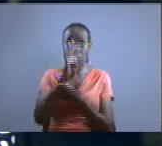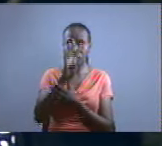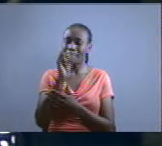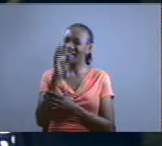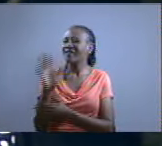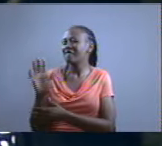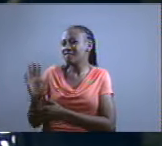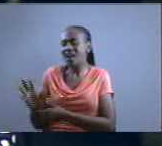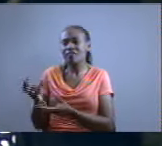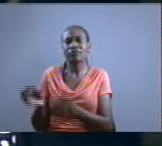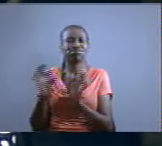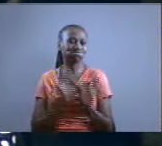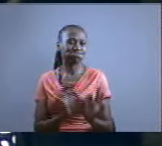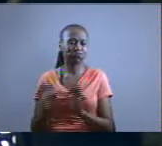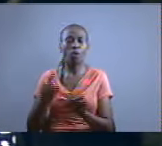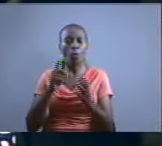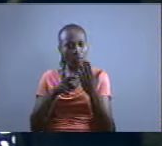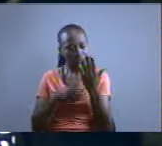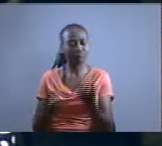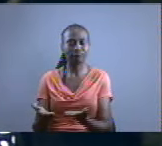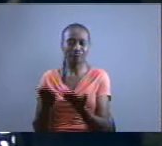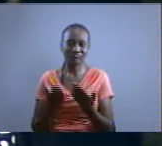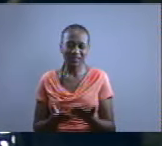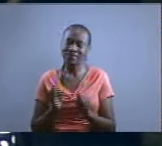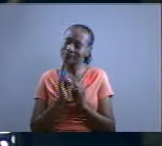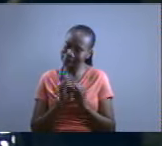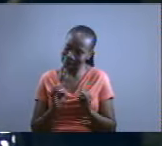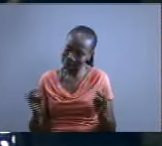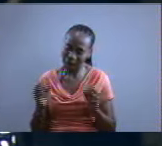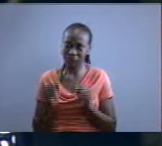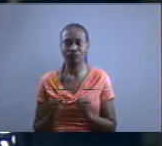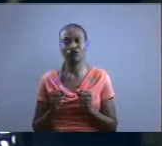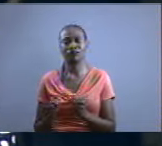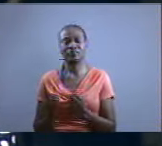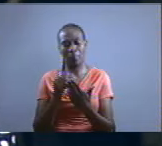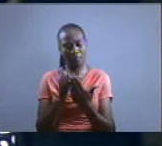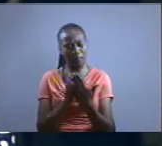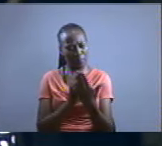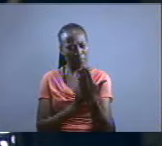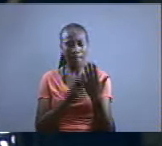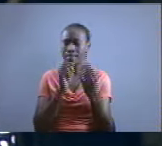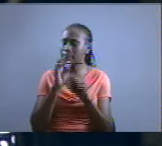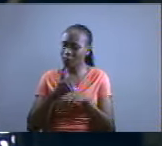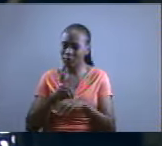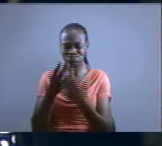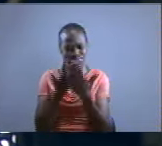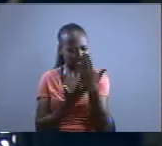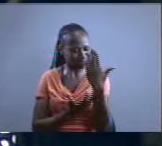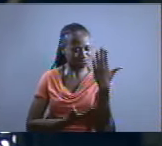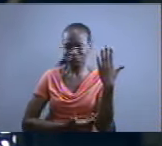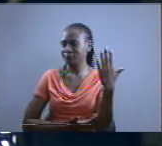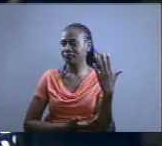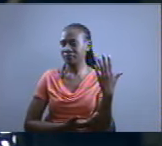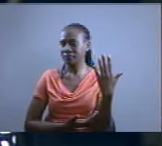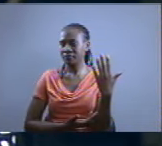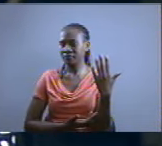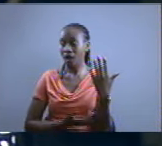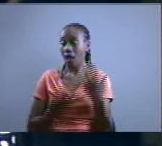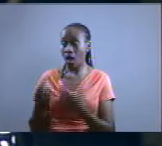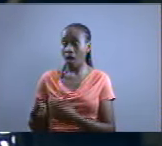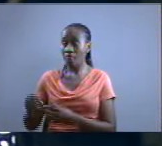clean audit, there were still serious problems listed with most of those 5. Of the